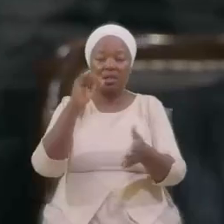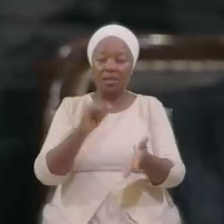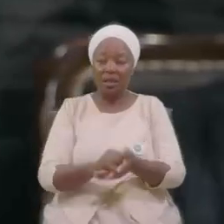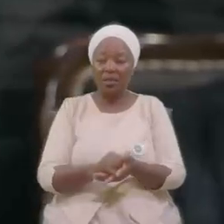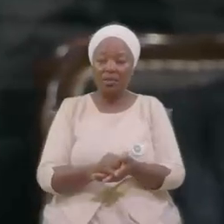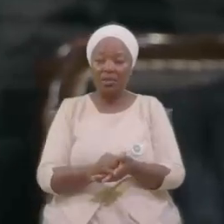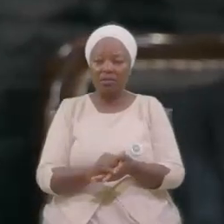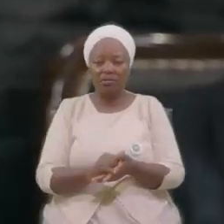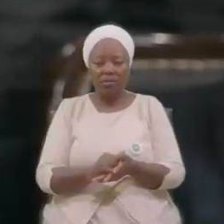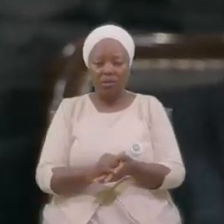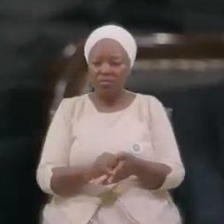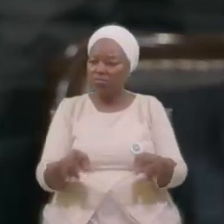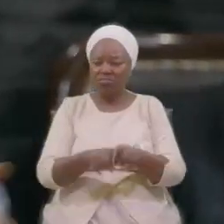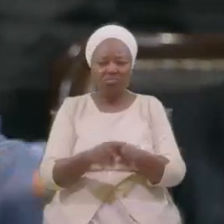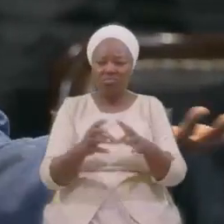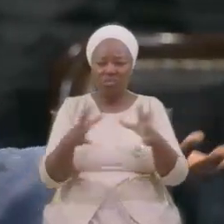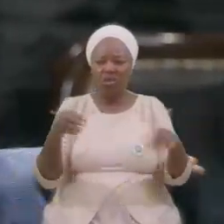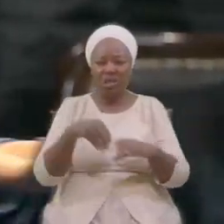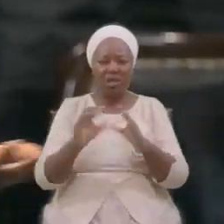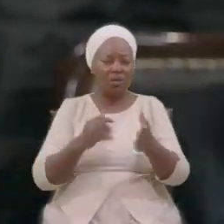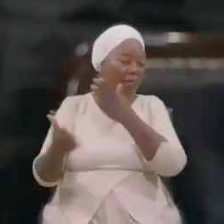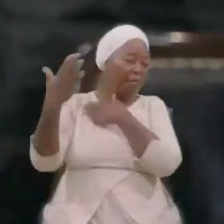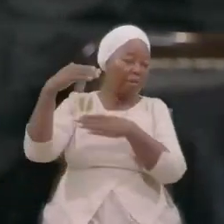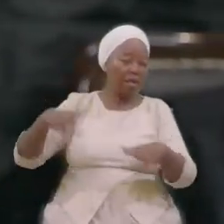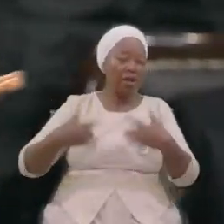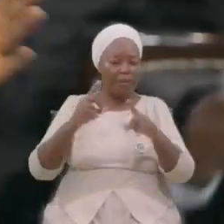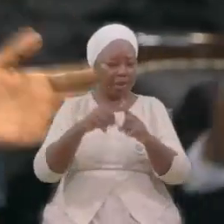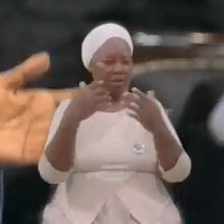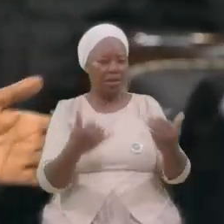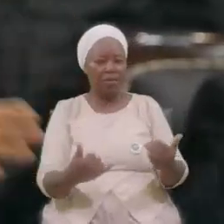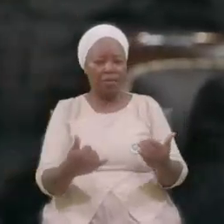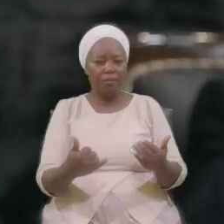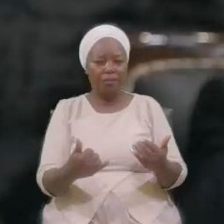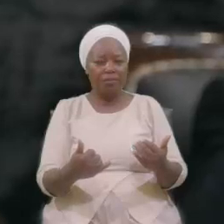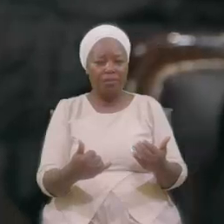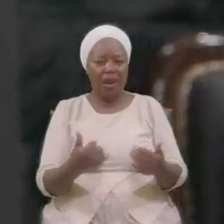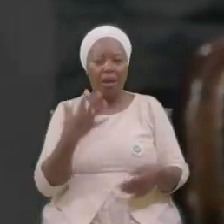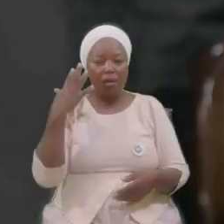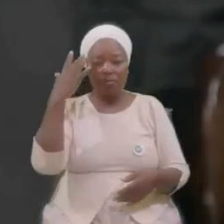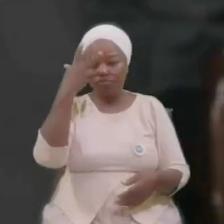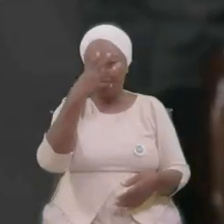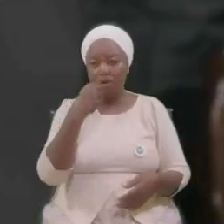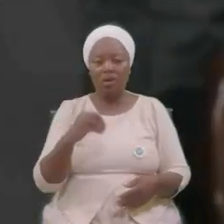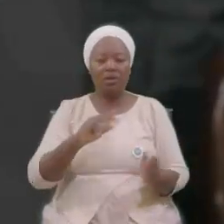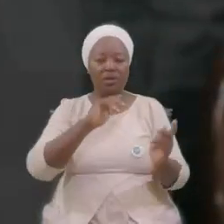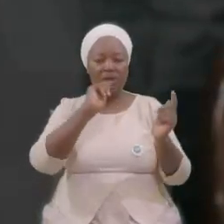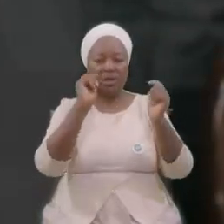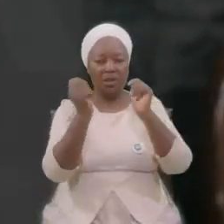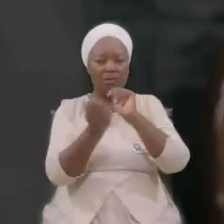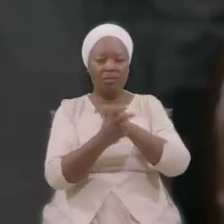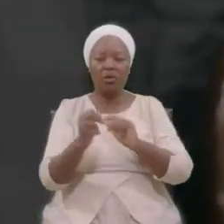too much in our past lives. But now, glorious transformation